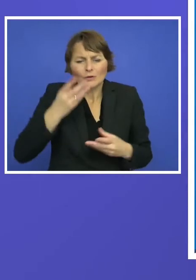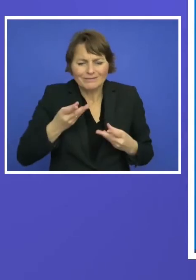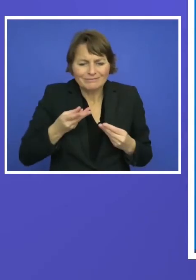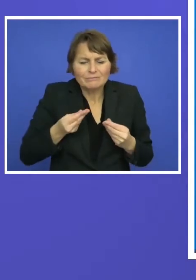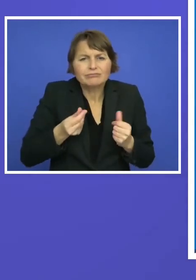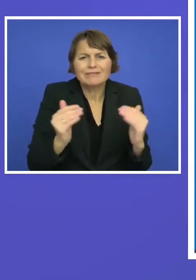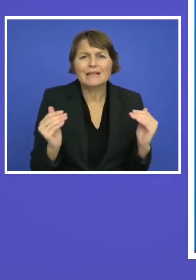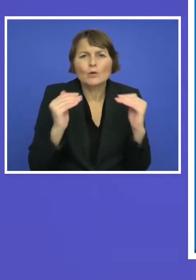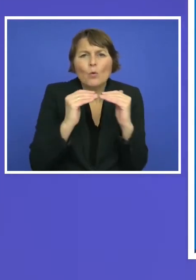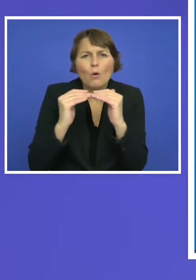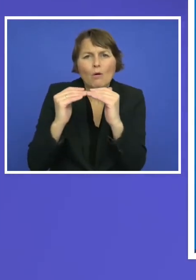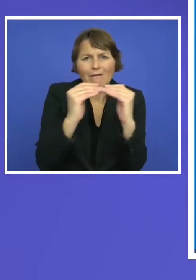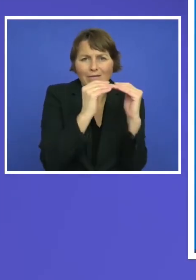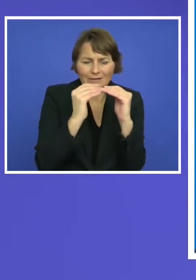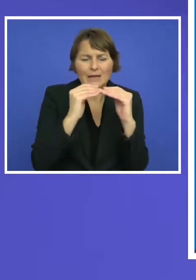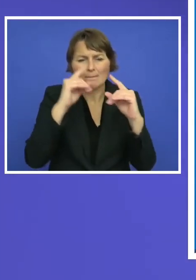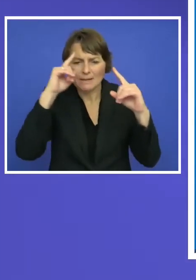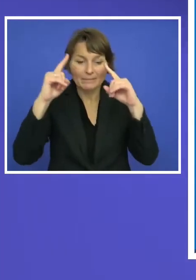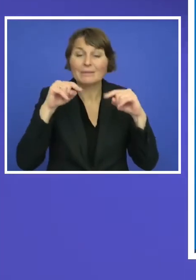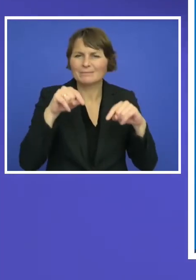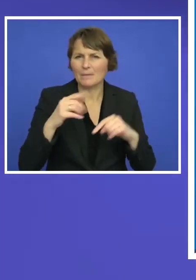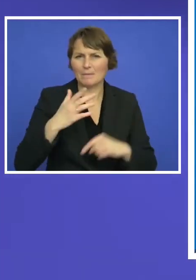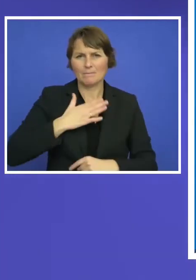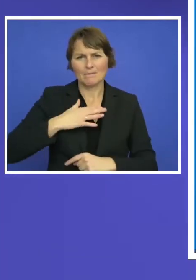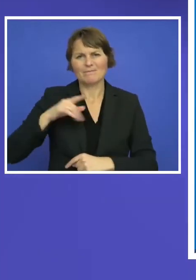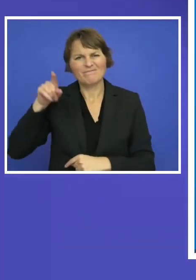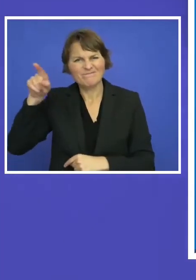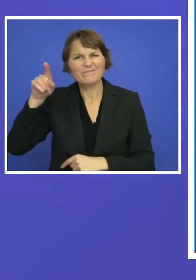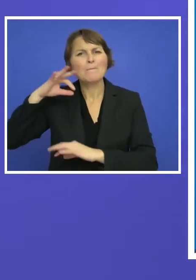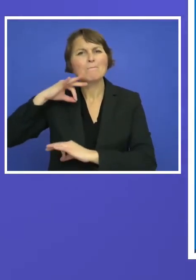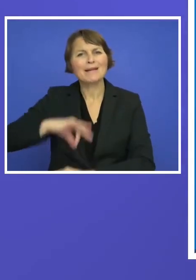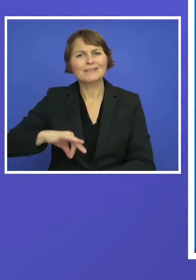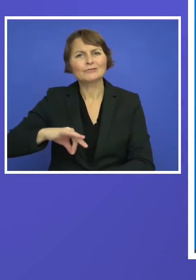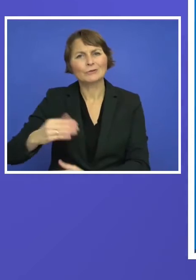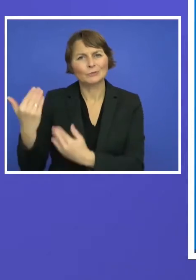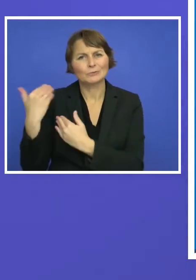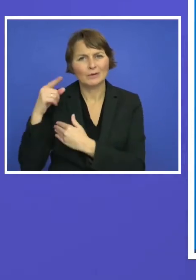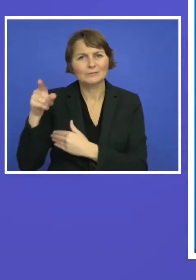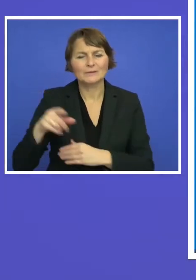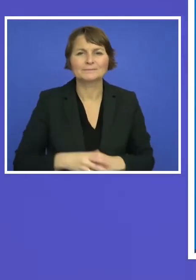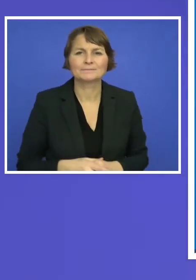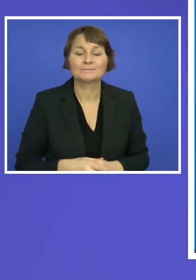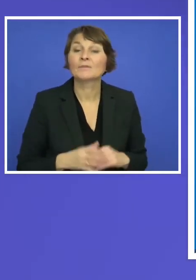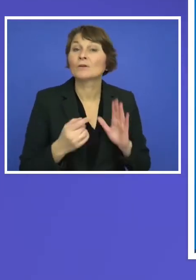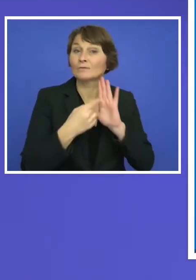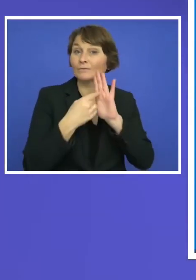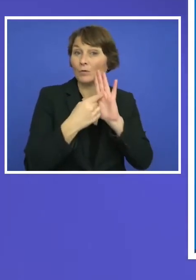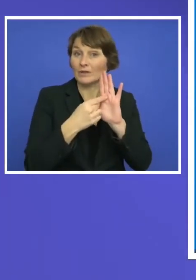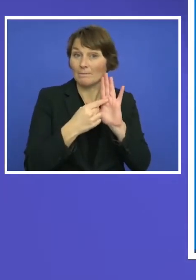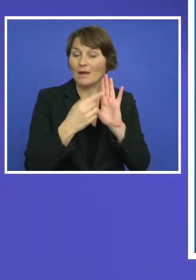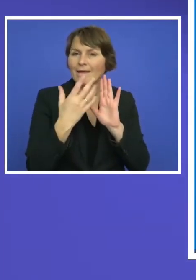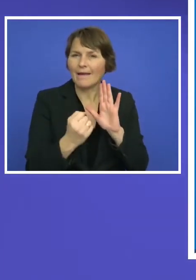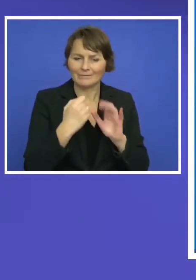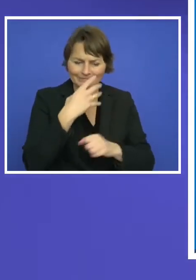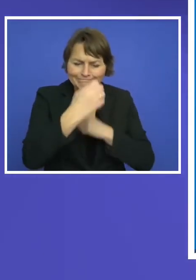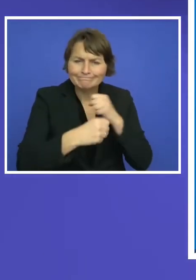of Solidarity, Women, Family and Social Development. There is, for example, an annual gender